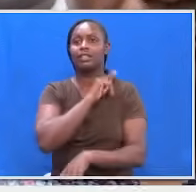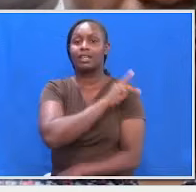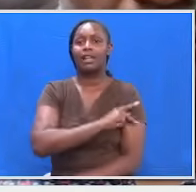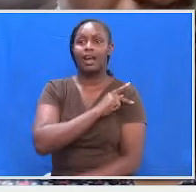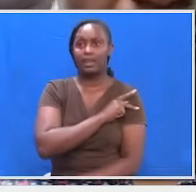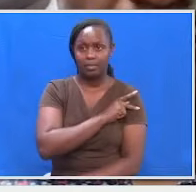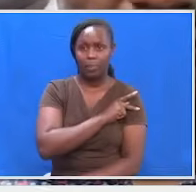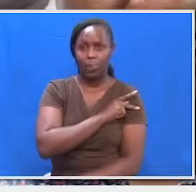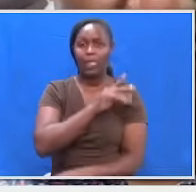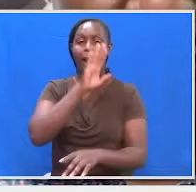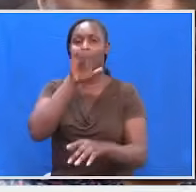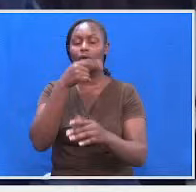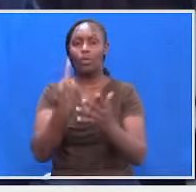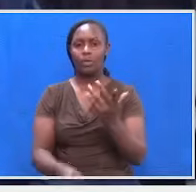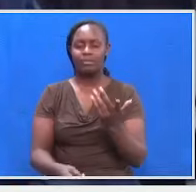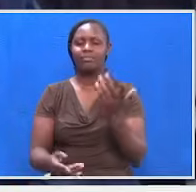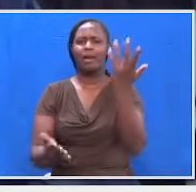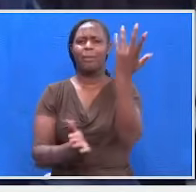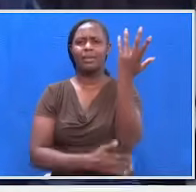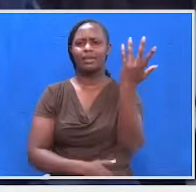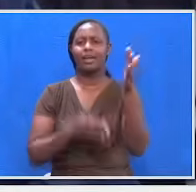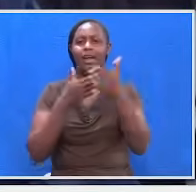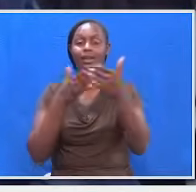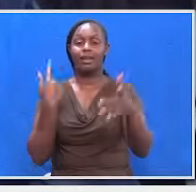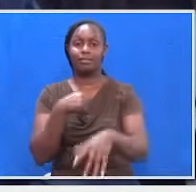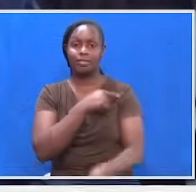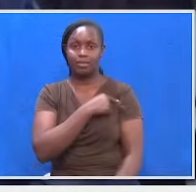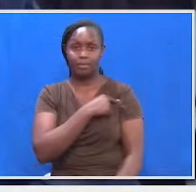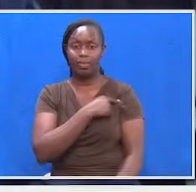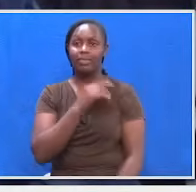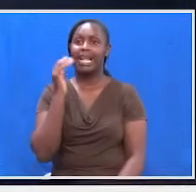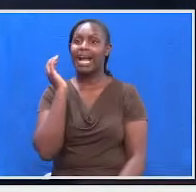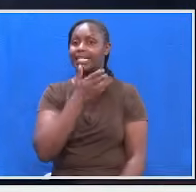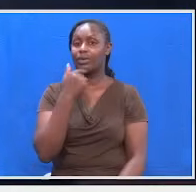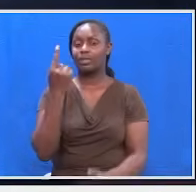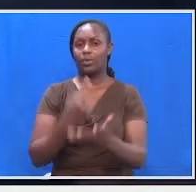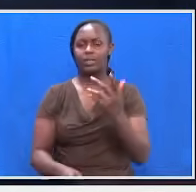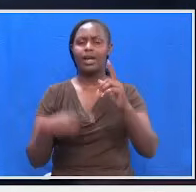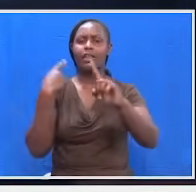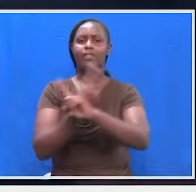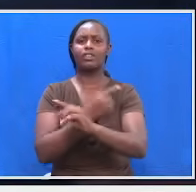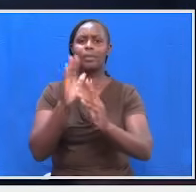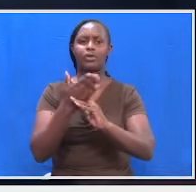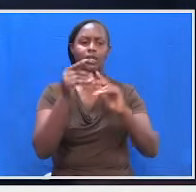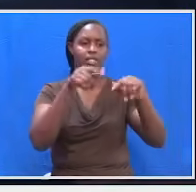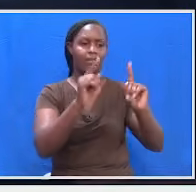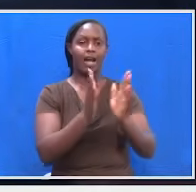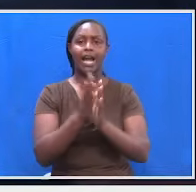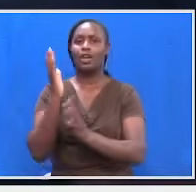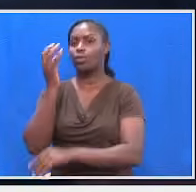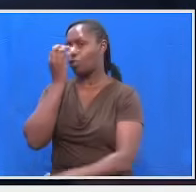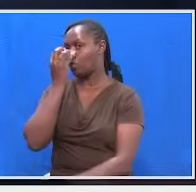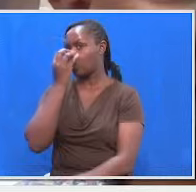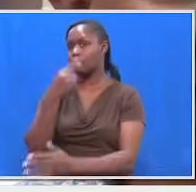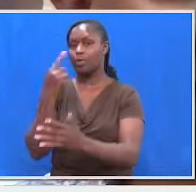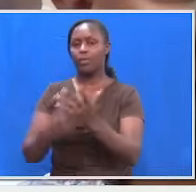so cruel and vicious against us. Gachagua akisisitiza kuwa tofauti baina yake na Ruto ni kutokana na msimamo wake wa namna ya